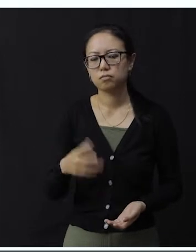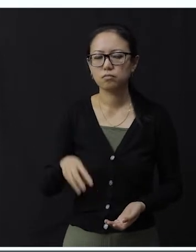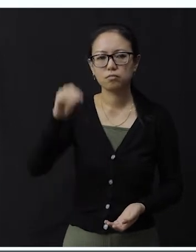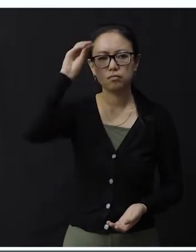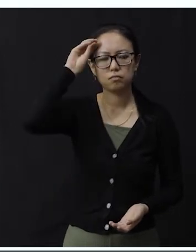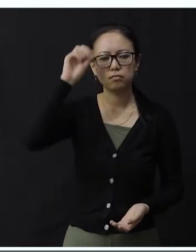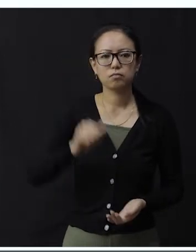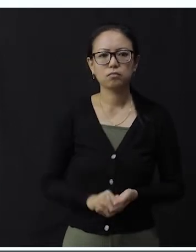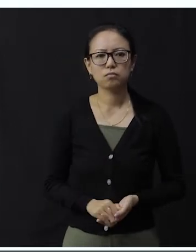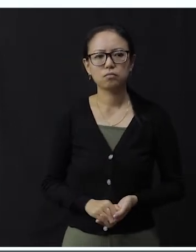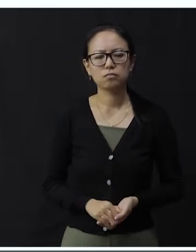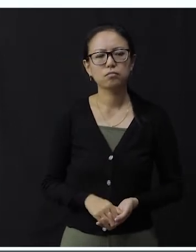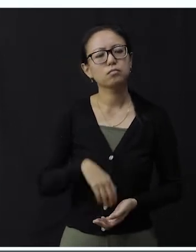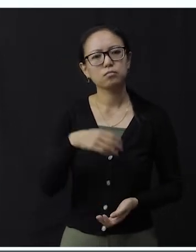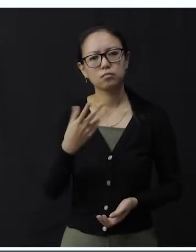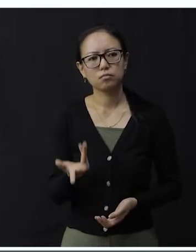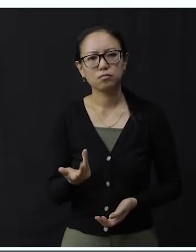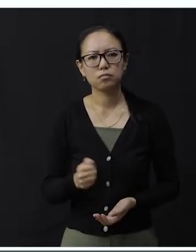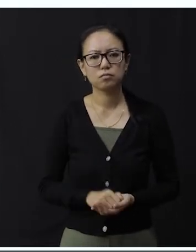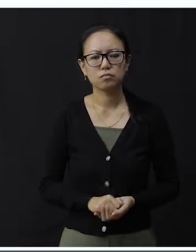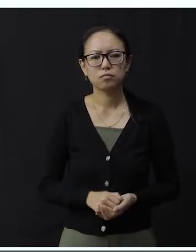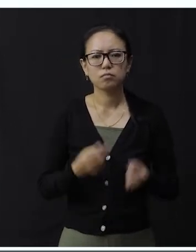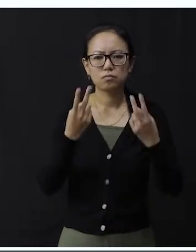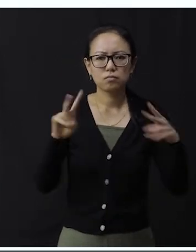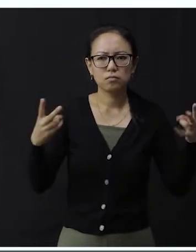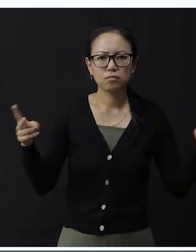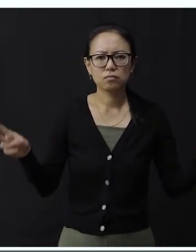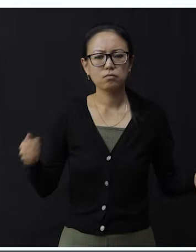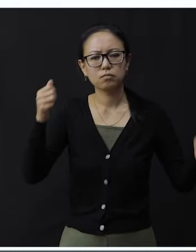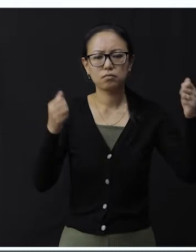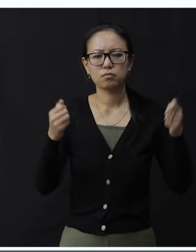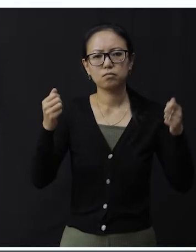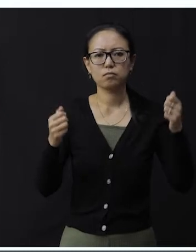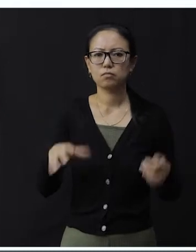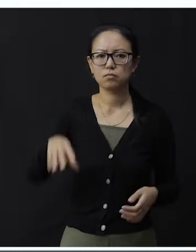will also be discussing about the different modes or types of transport.